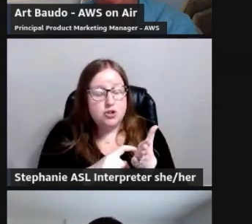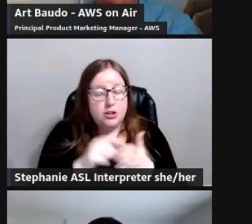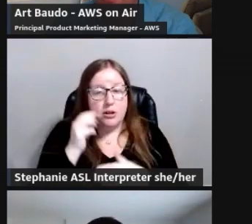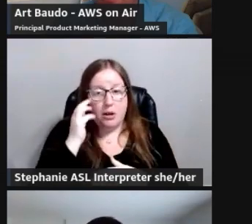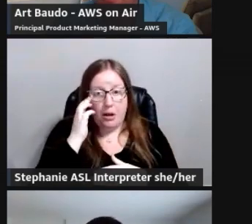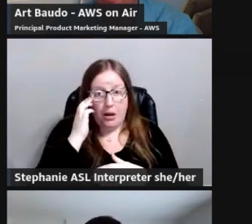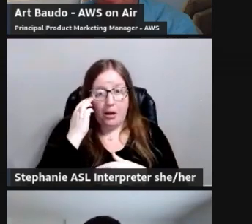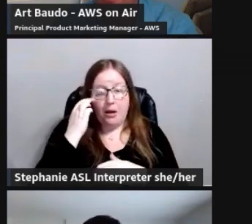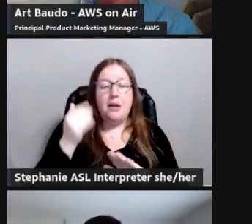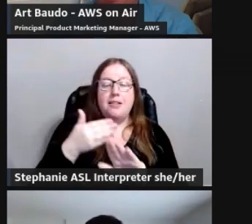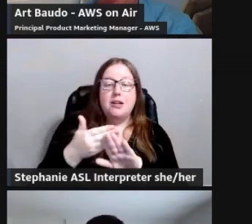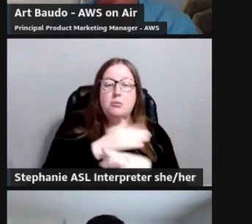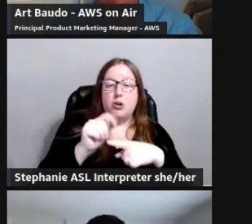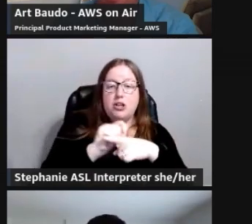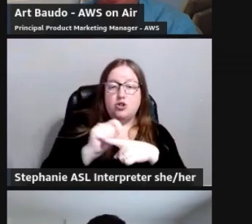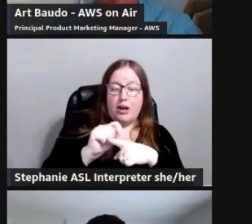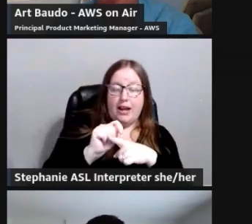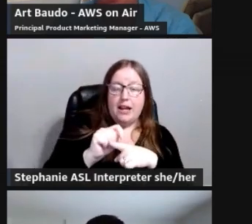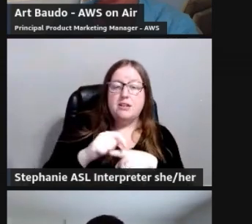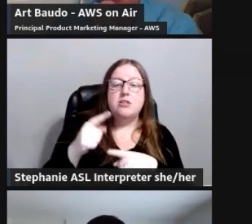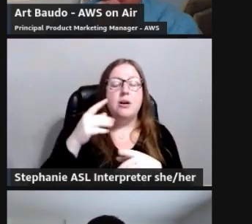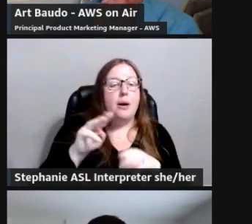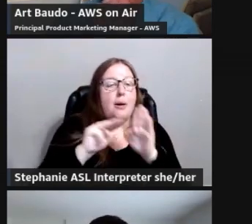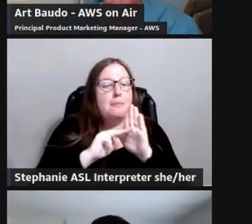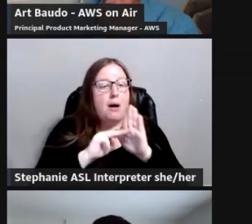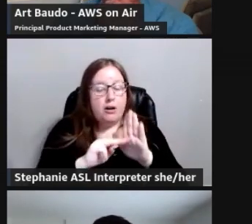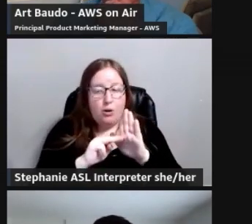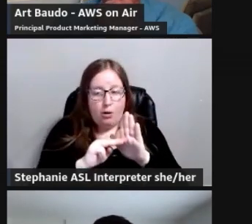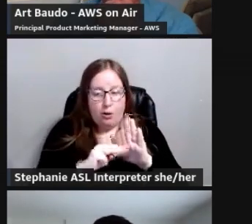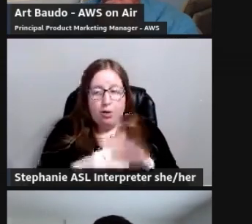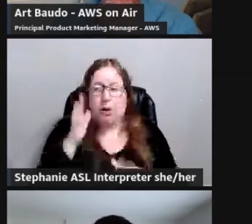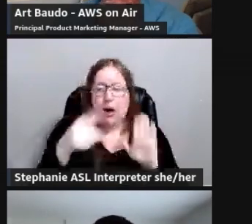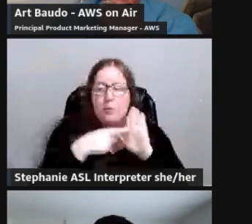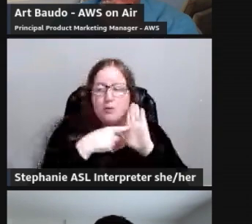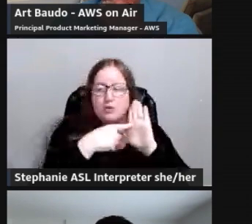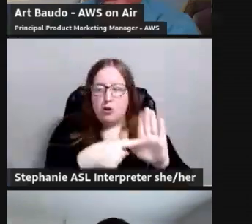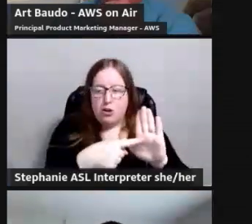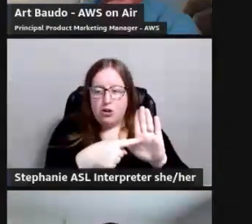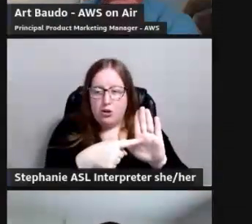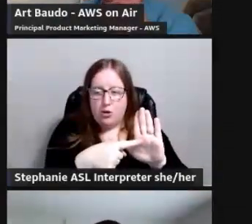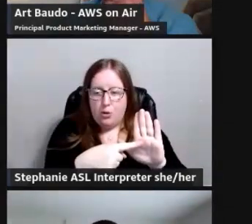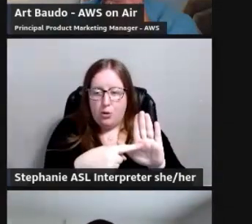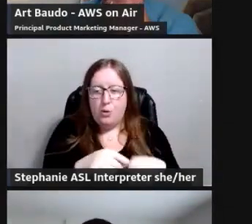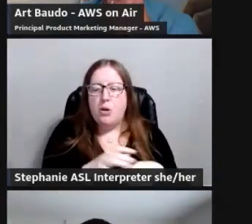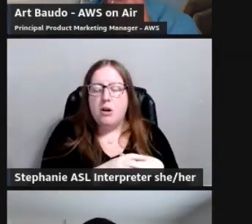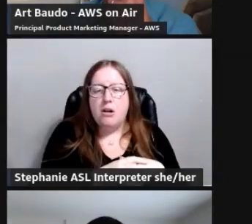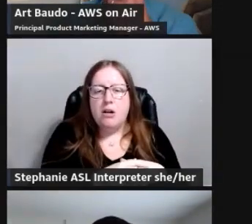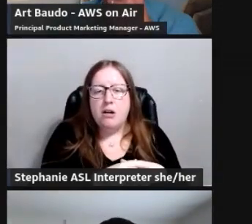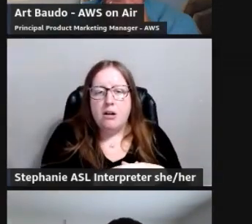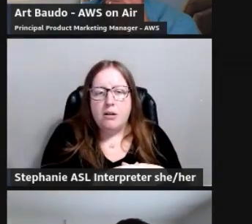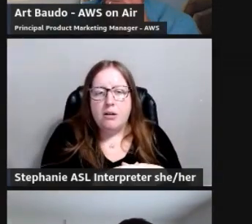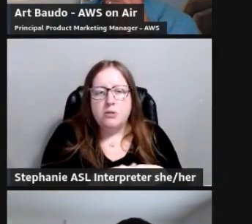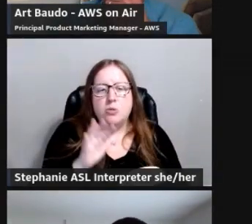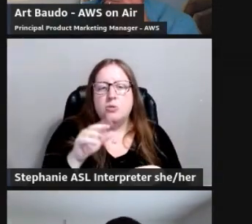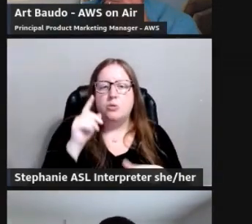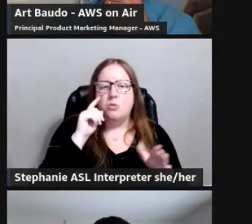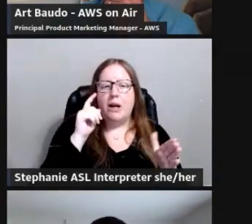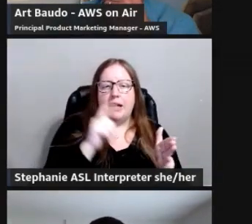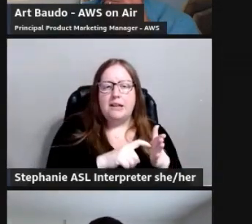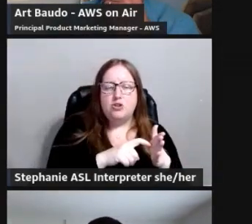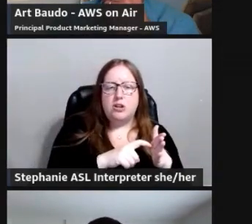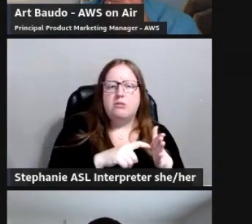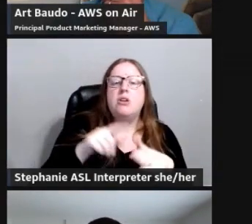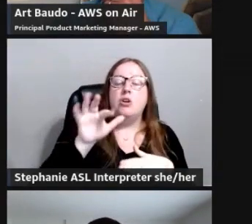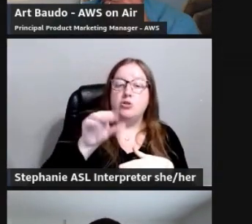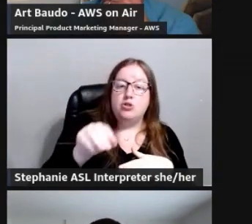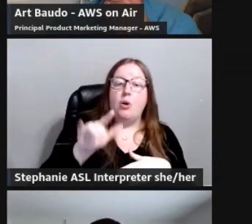our pre-trained computer vision model. Let me show you recognition here real quick. So it's our pre-trained computer vision